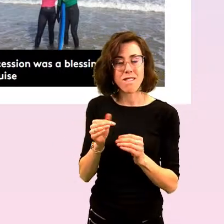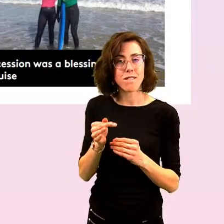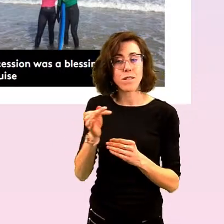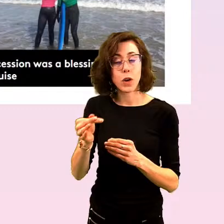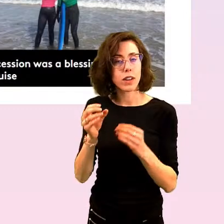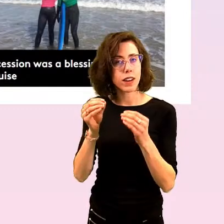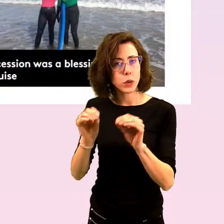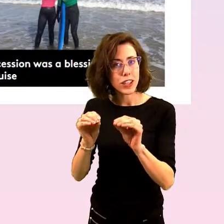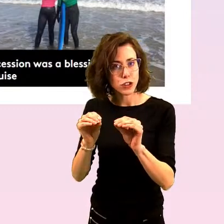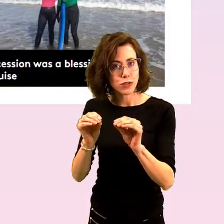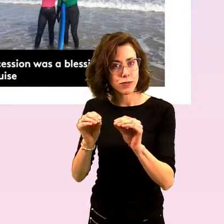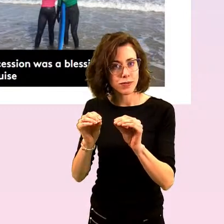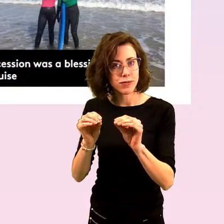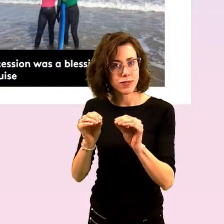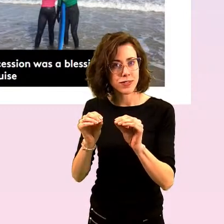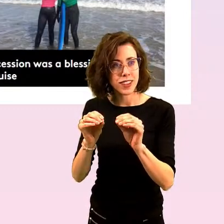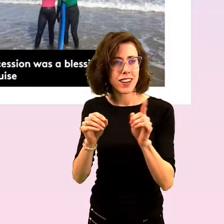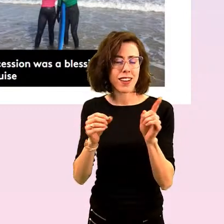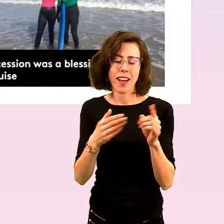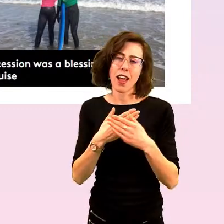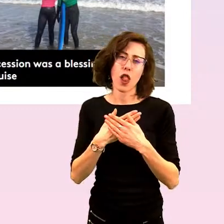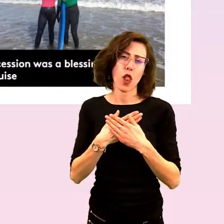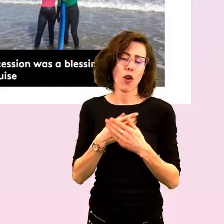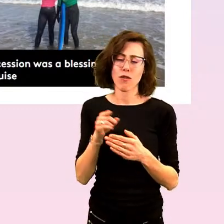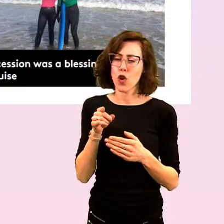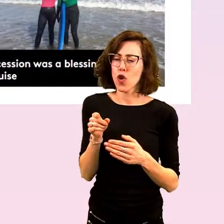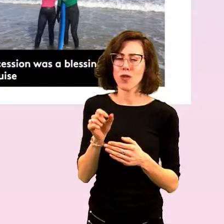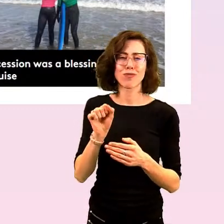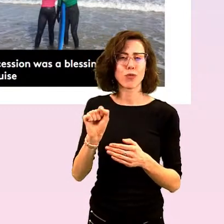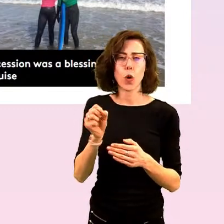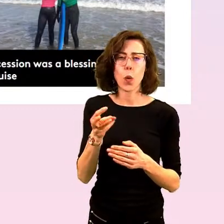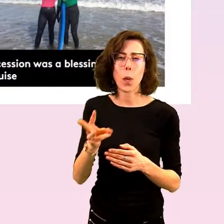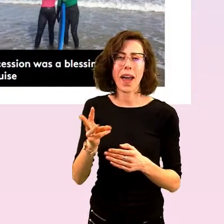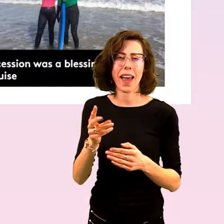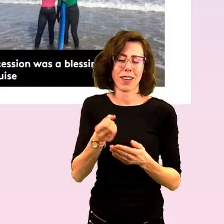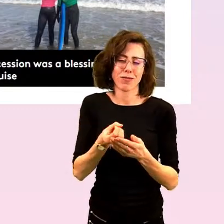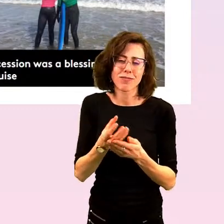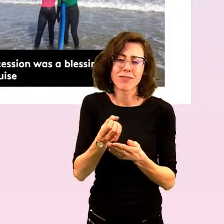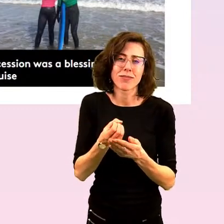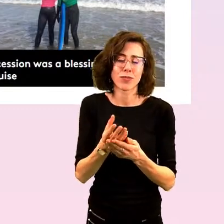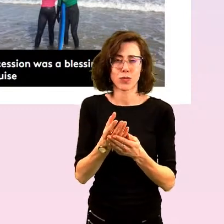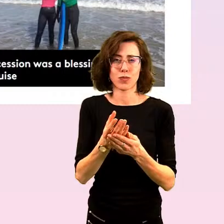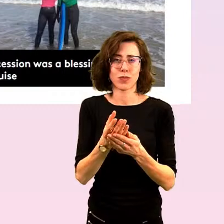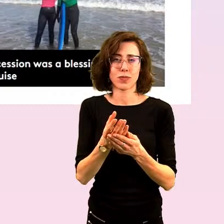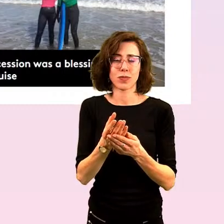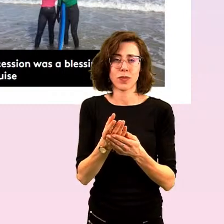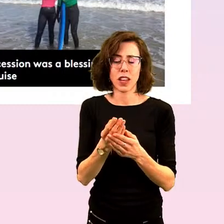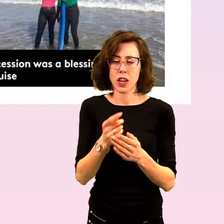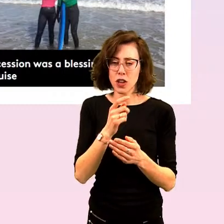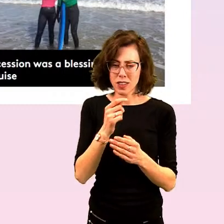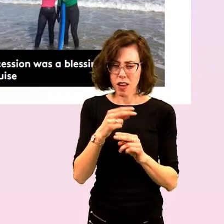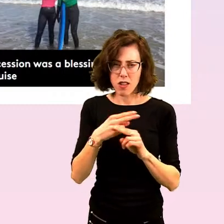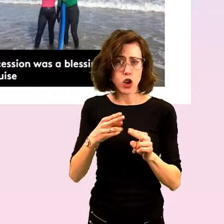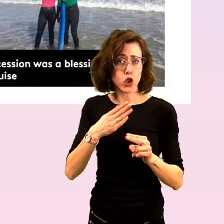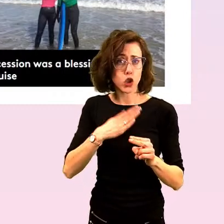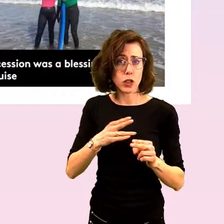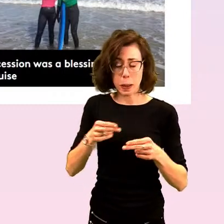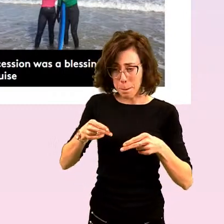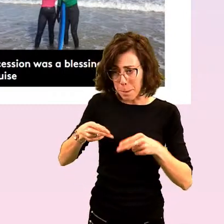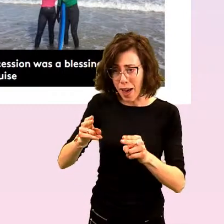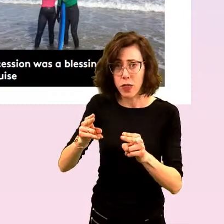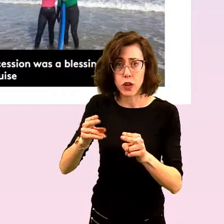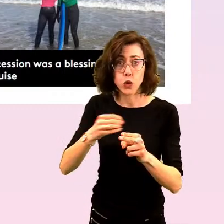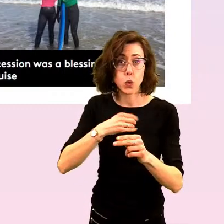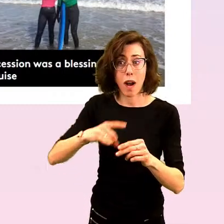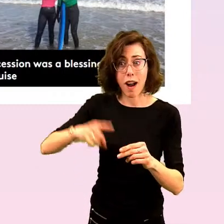course. I love the way she tells the story on our site. It wasn't just that it gave her the pathway into higher education, which